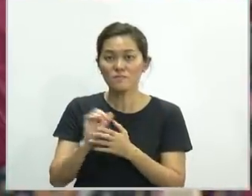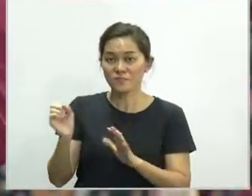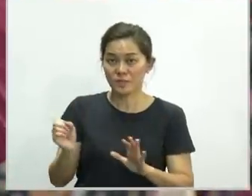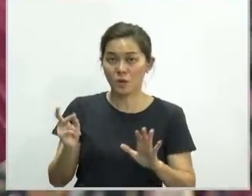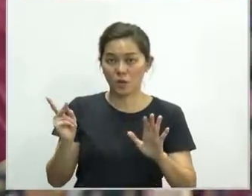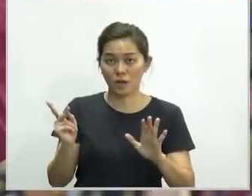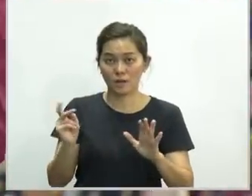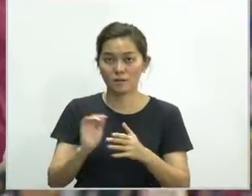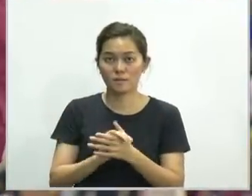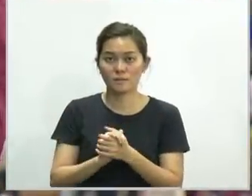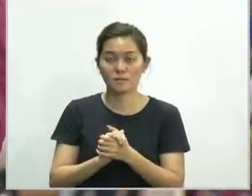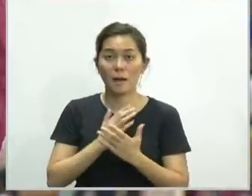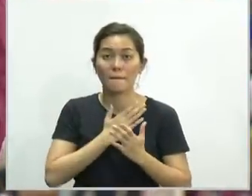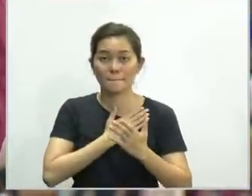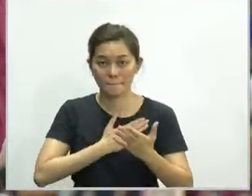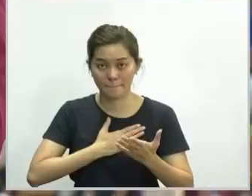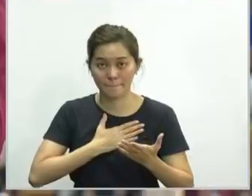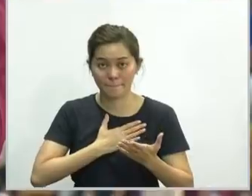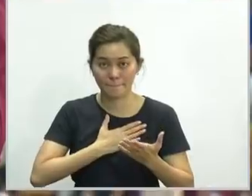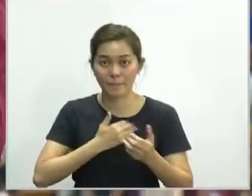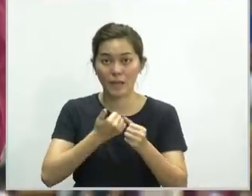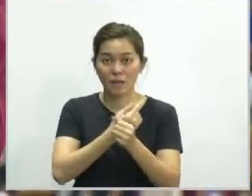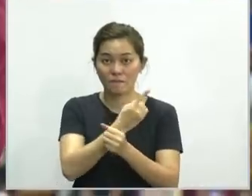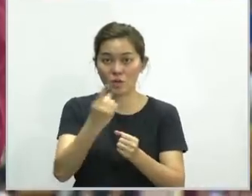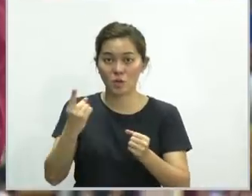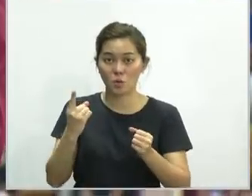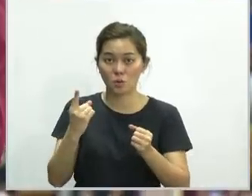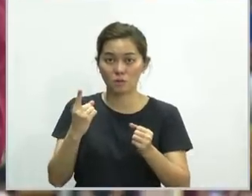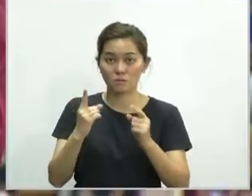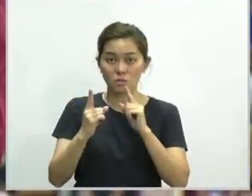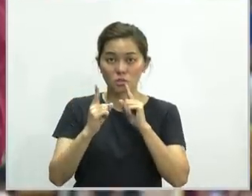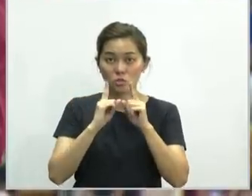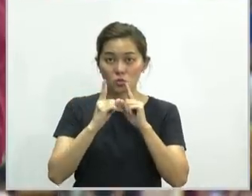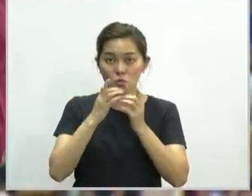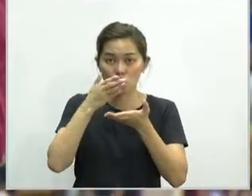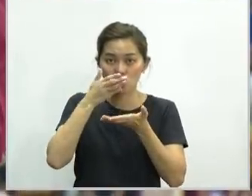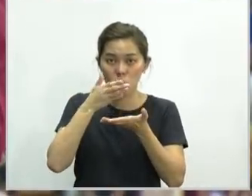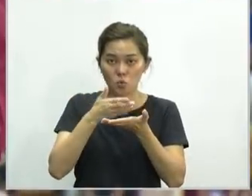Okay, please, everyone stop talking.